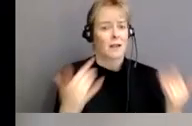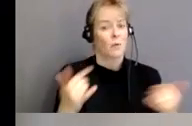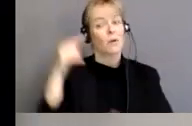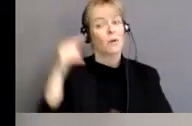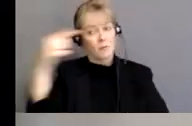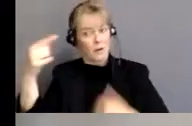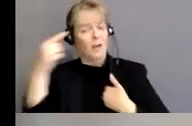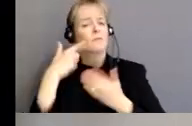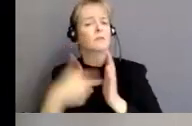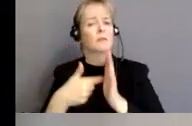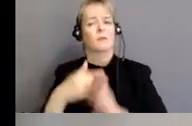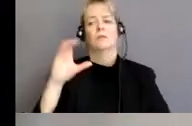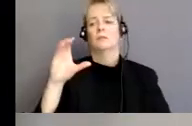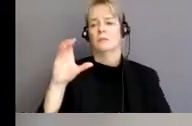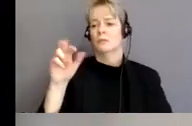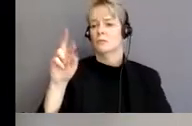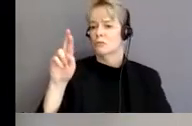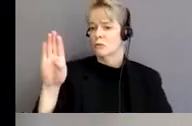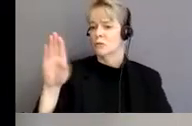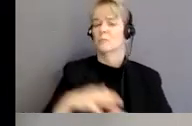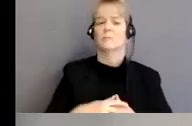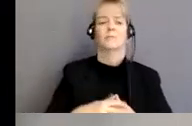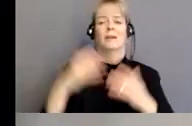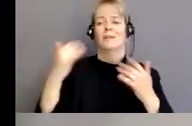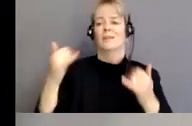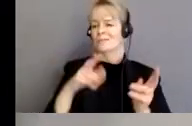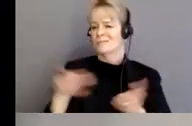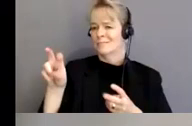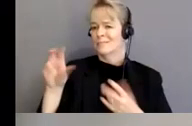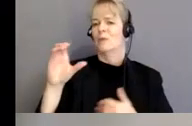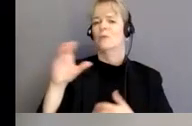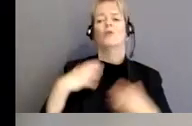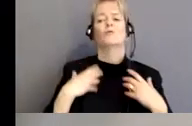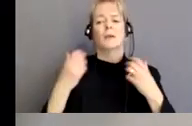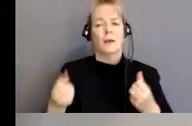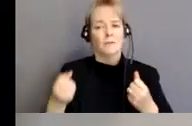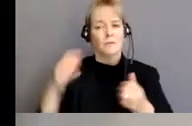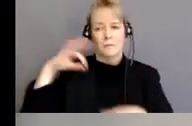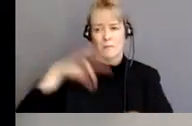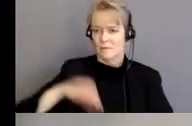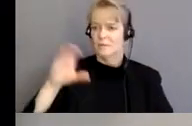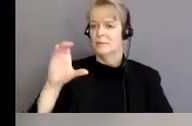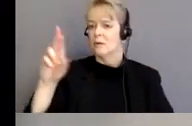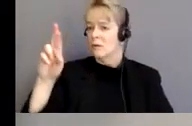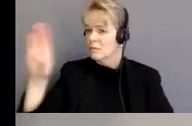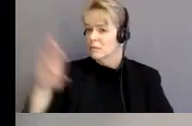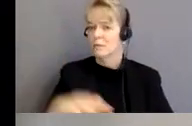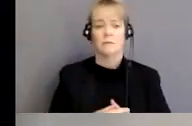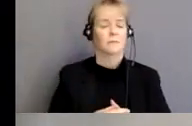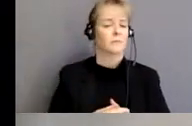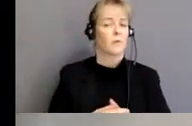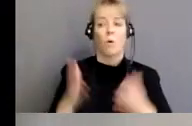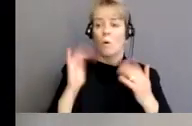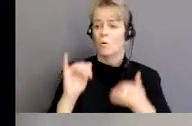Benefit. Now they've moved that to the Canada Recovery Benefits. They also put in benefits for